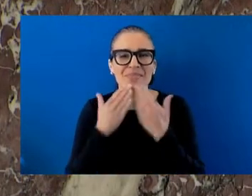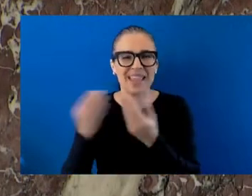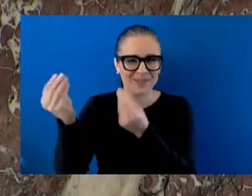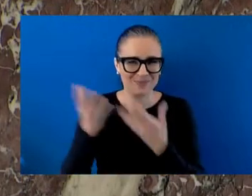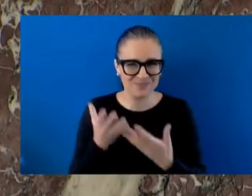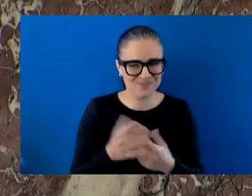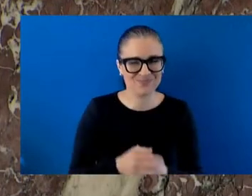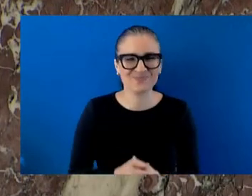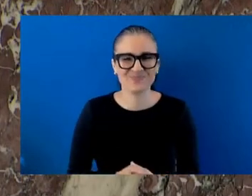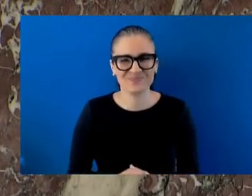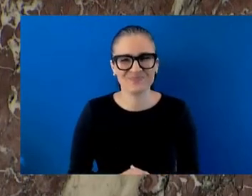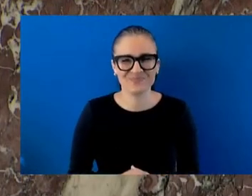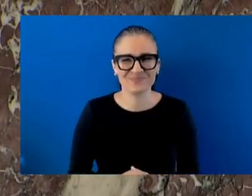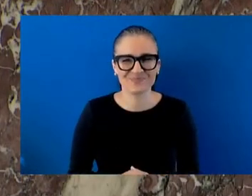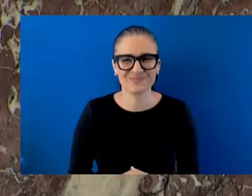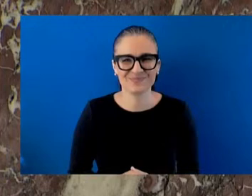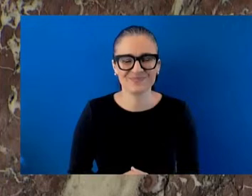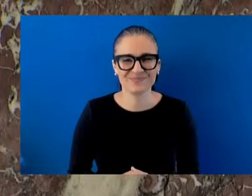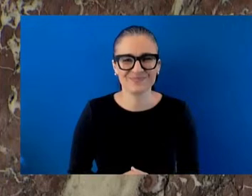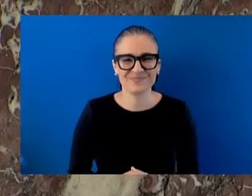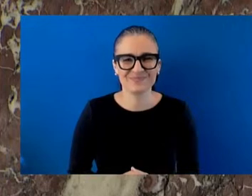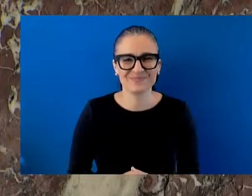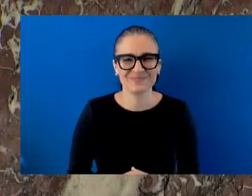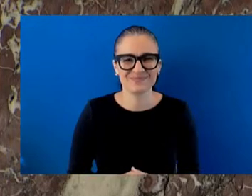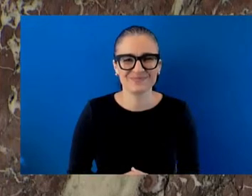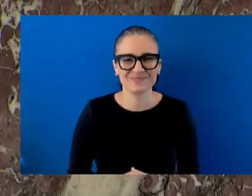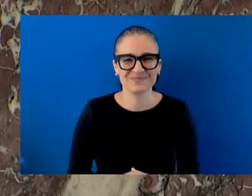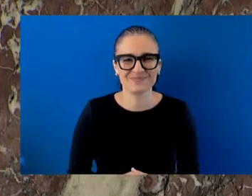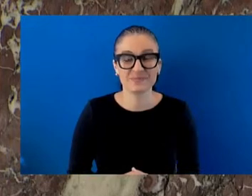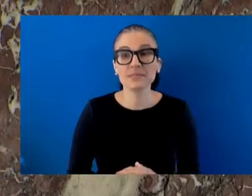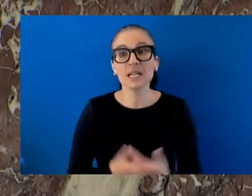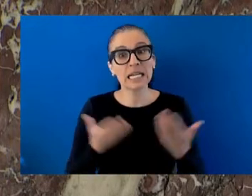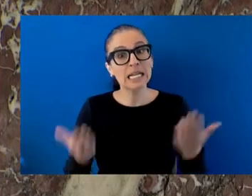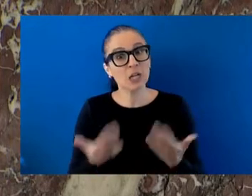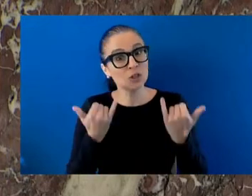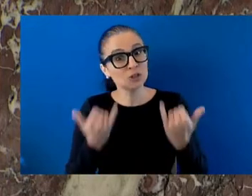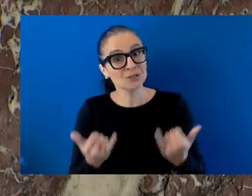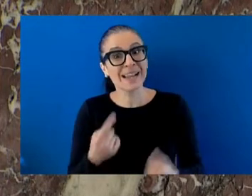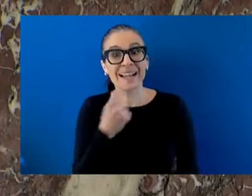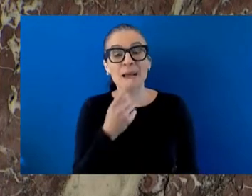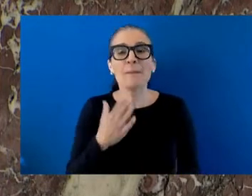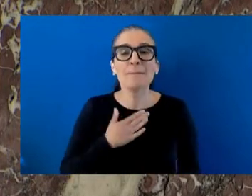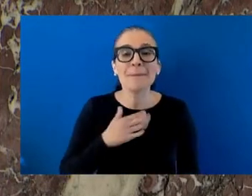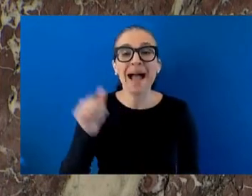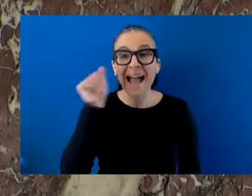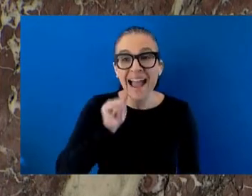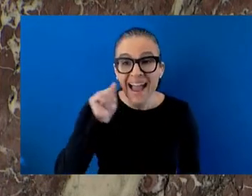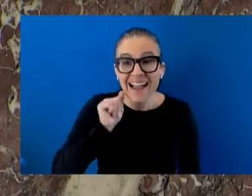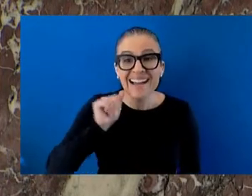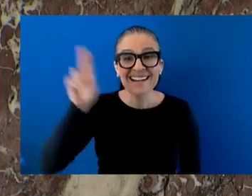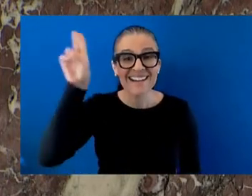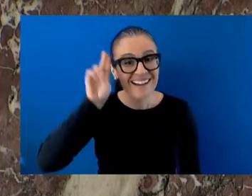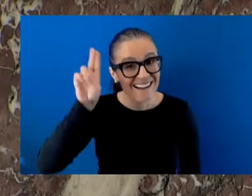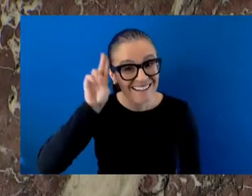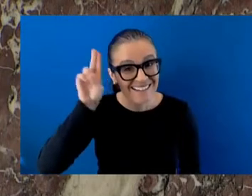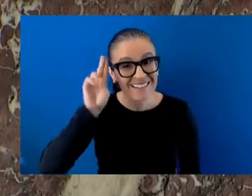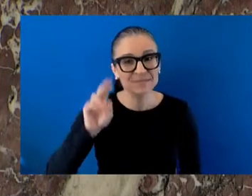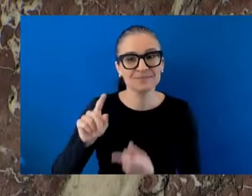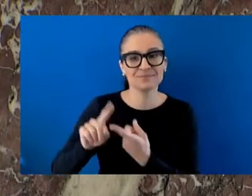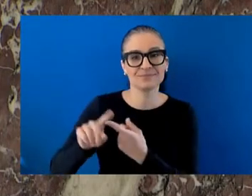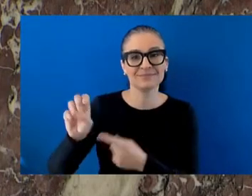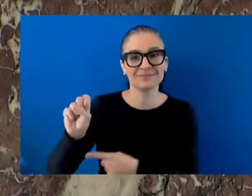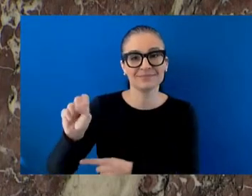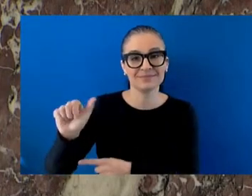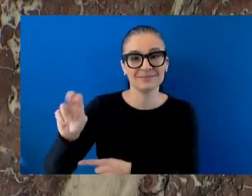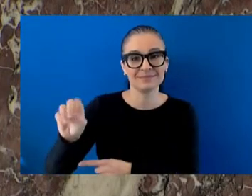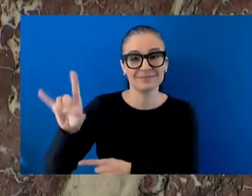gallery today are my aunt and uncle. Sandy and Shelley Cotton are here, and I'm grateful to have them join